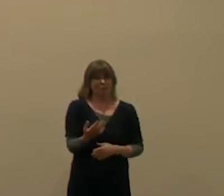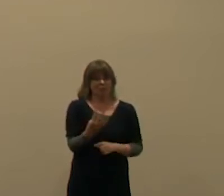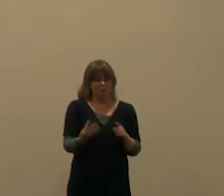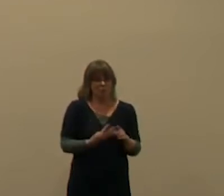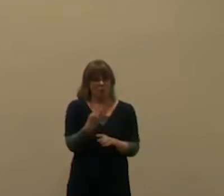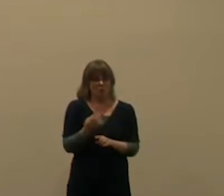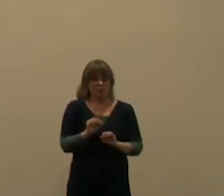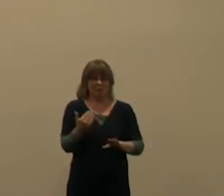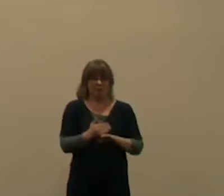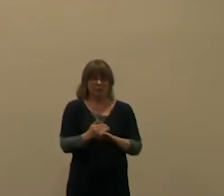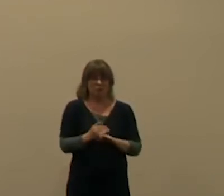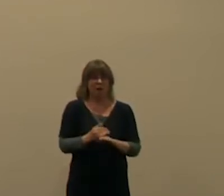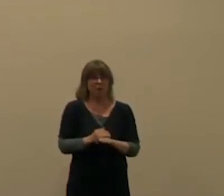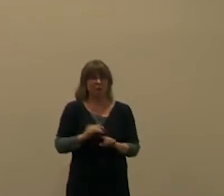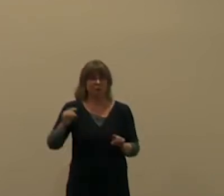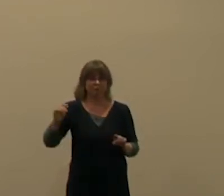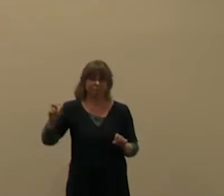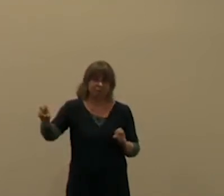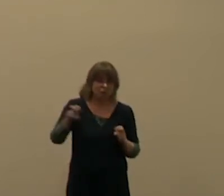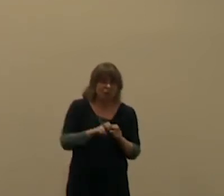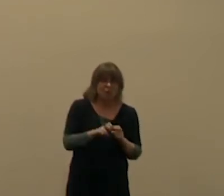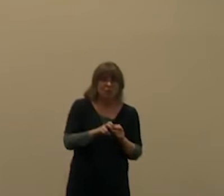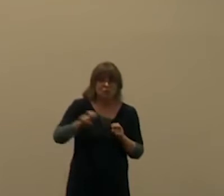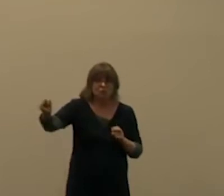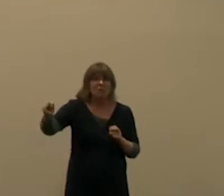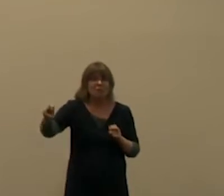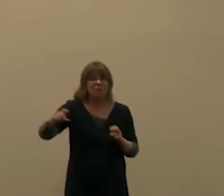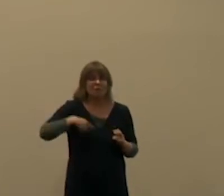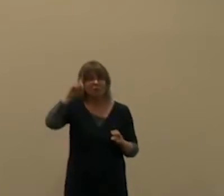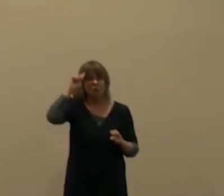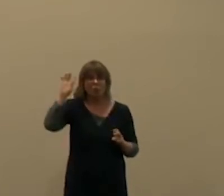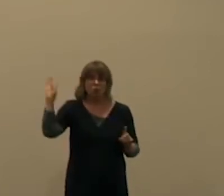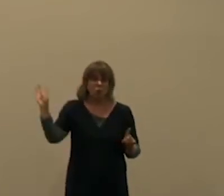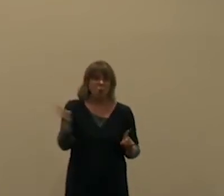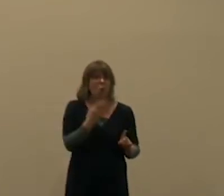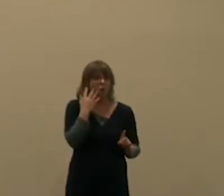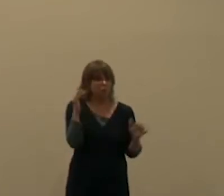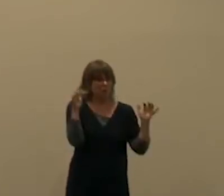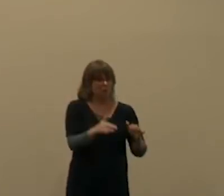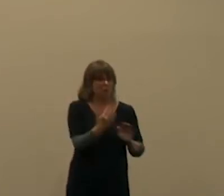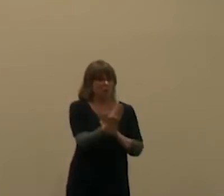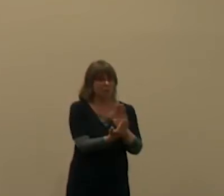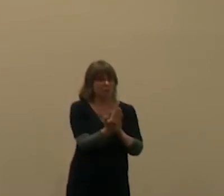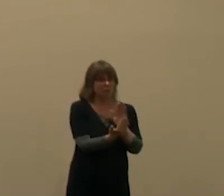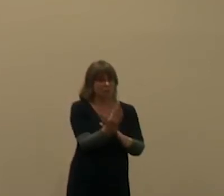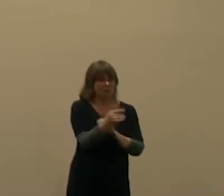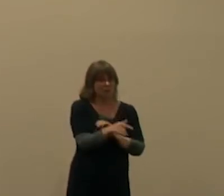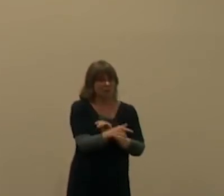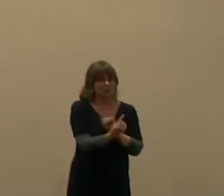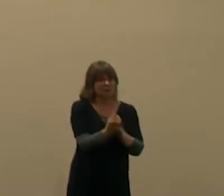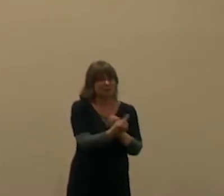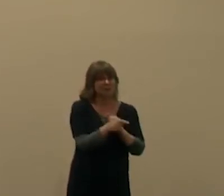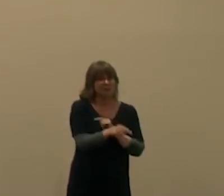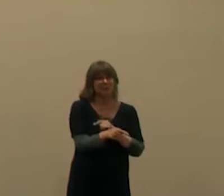of work just because he thought everybody was going to be there and everybody was going to be virtual. So this